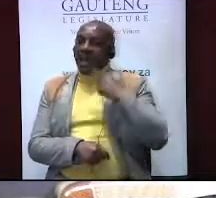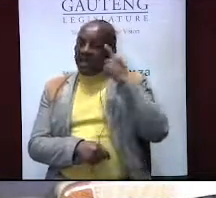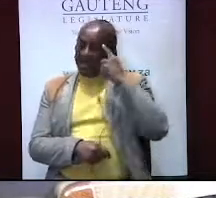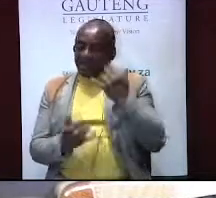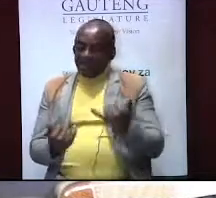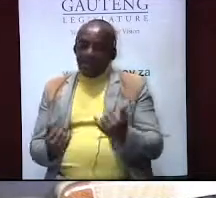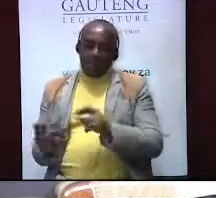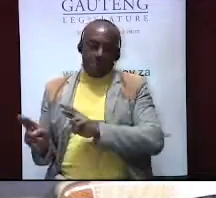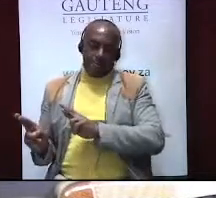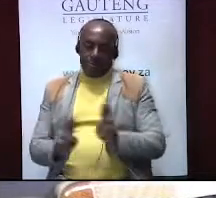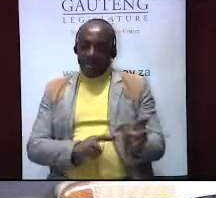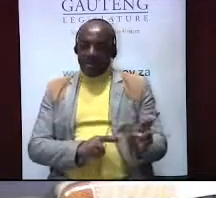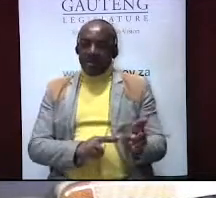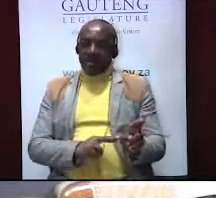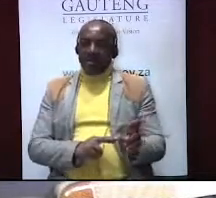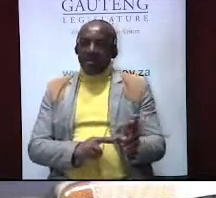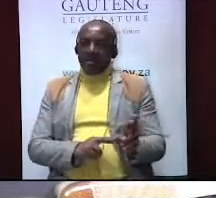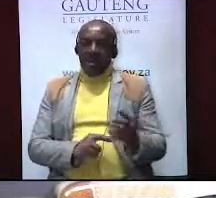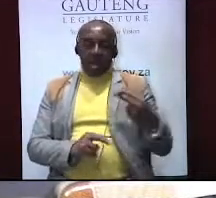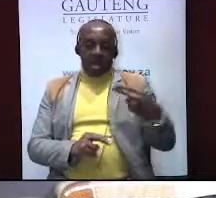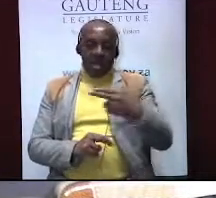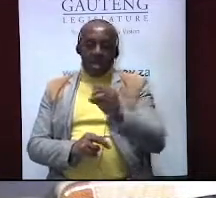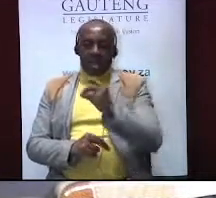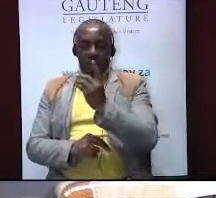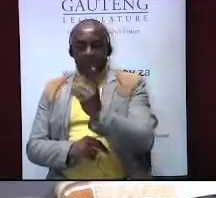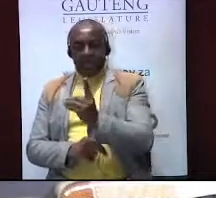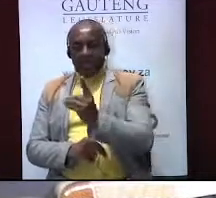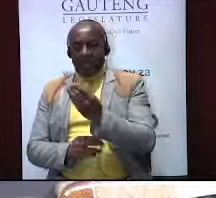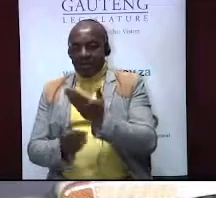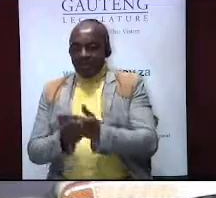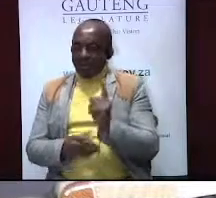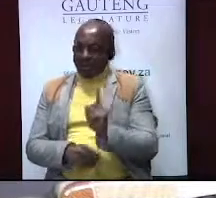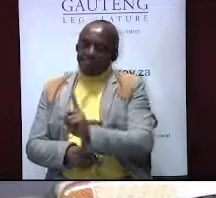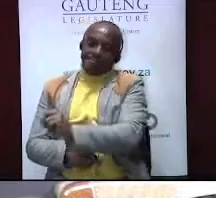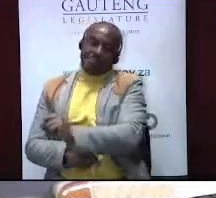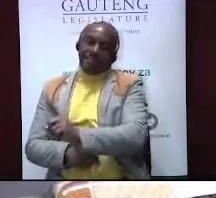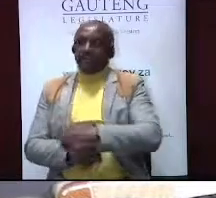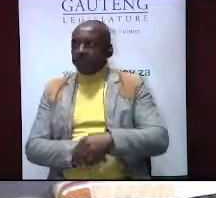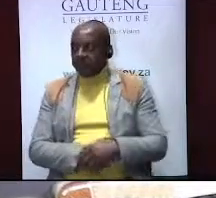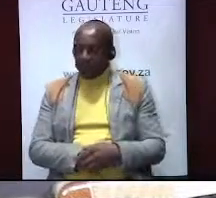you. You can come through. Over to you, HOD.